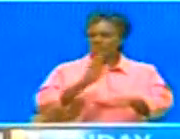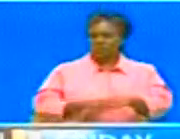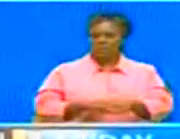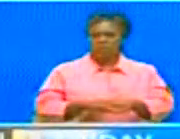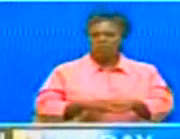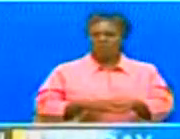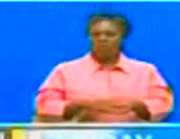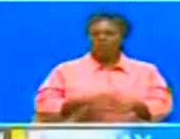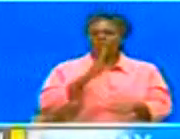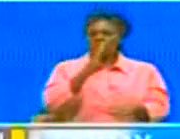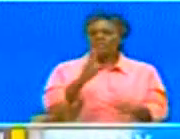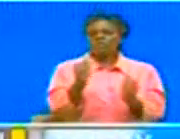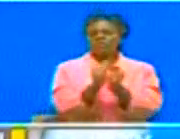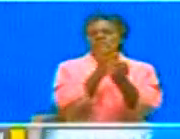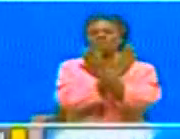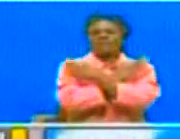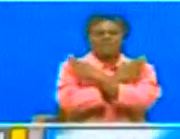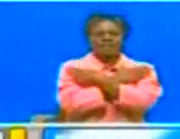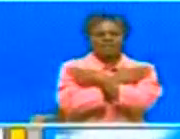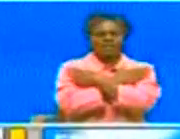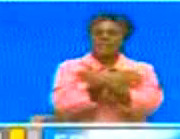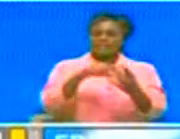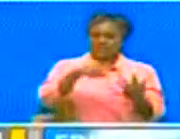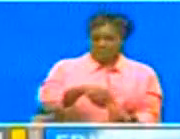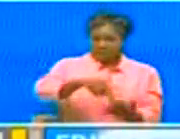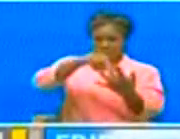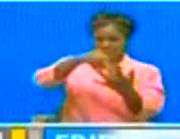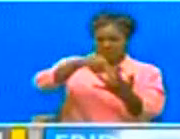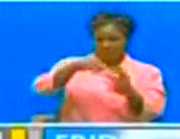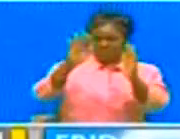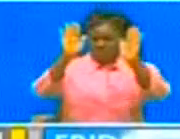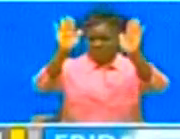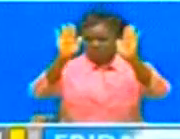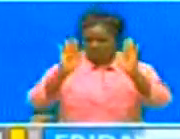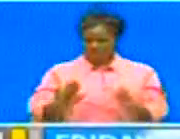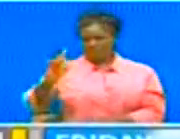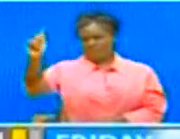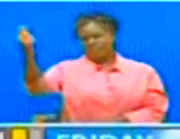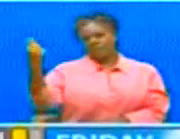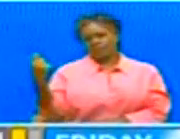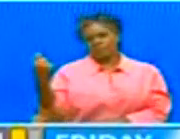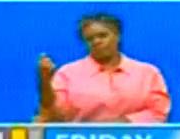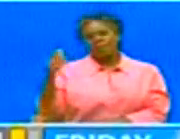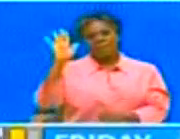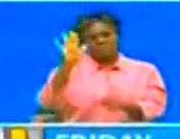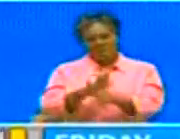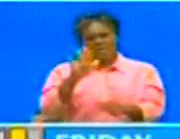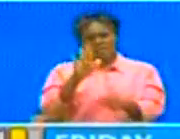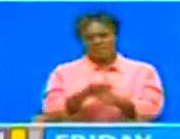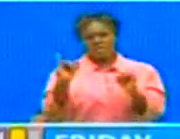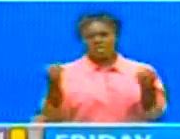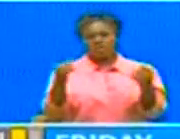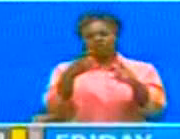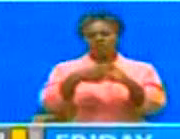with all your friends. Yes. And more so is it was important for Kenya. It was okay. Because a lot of news that goes